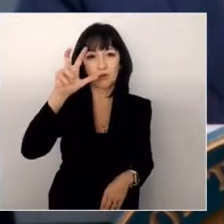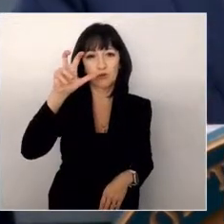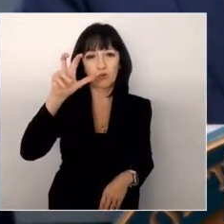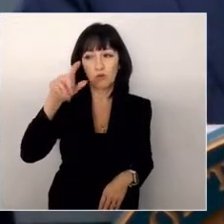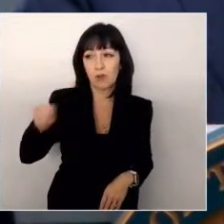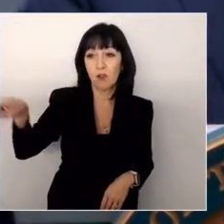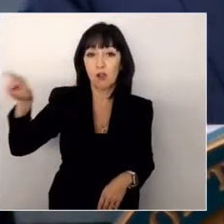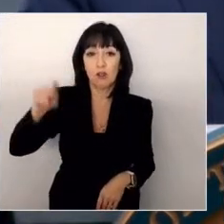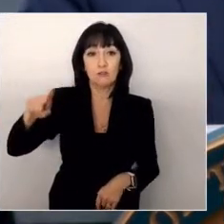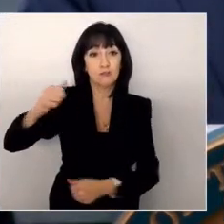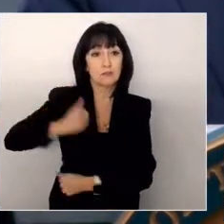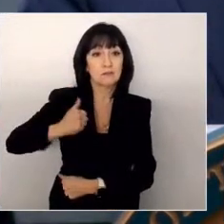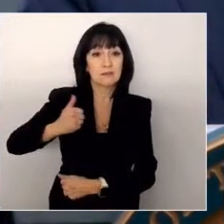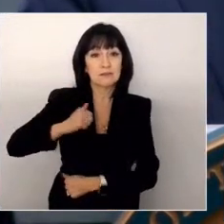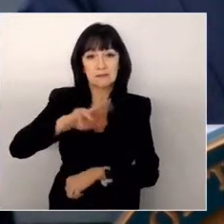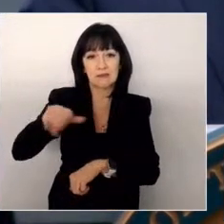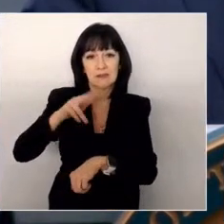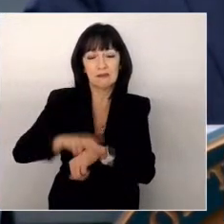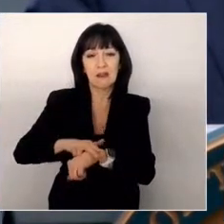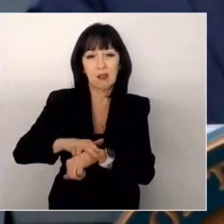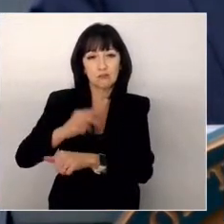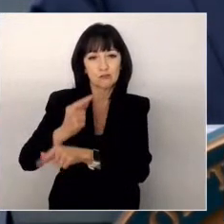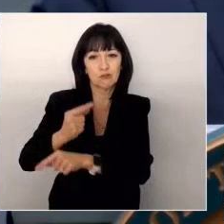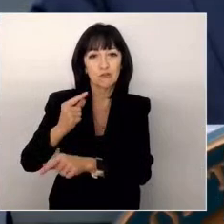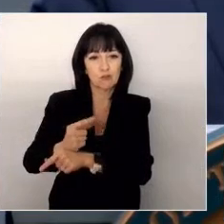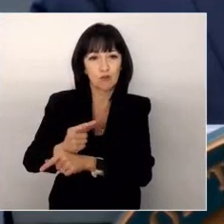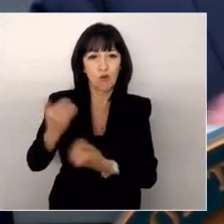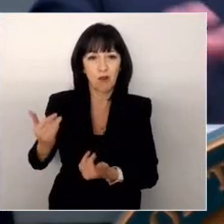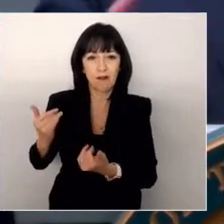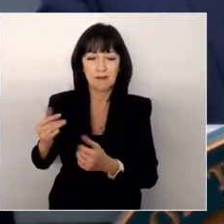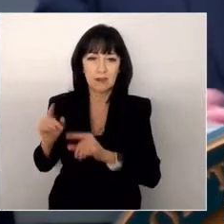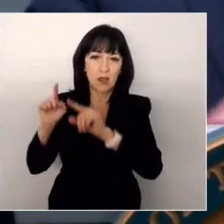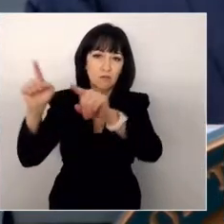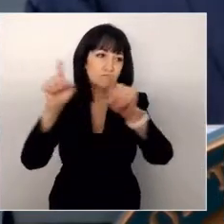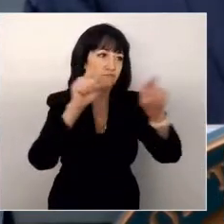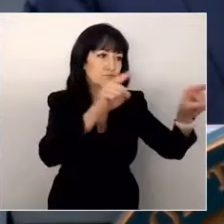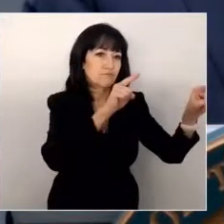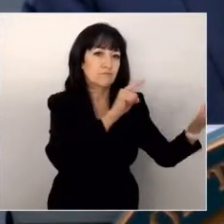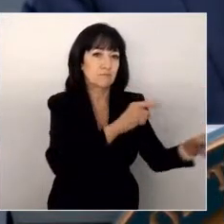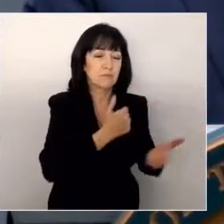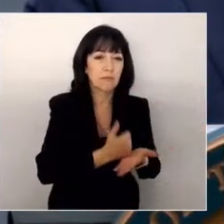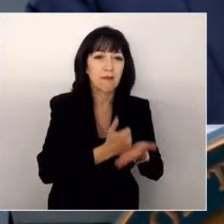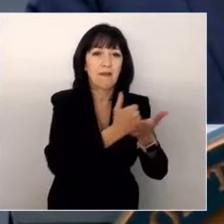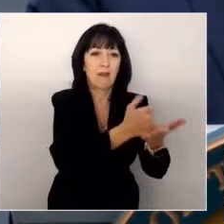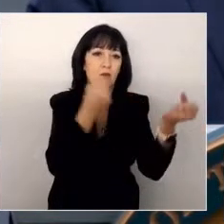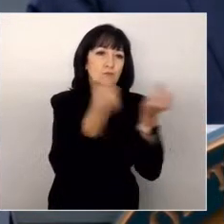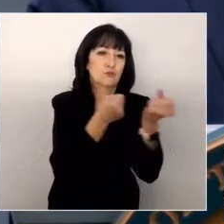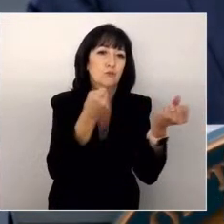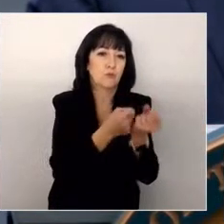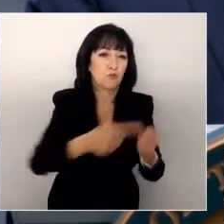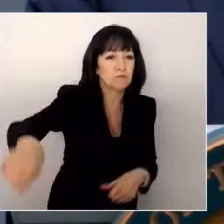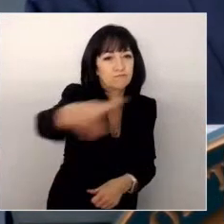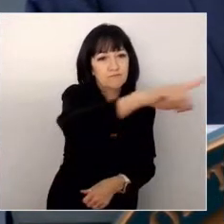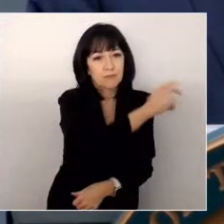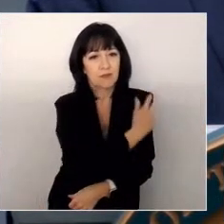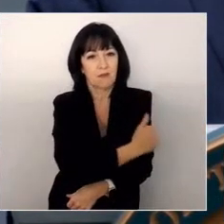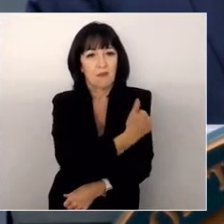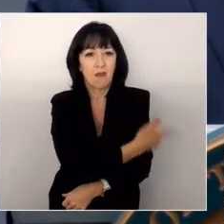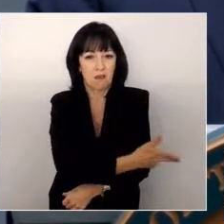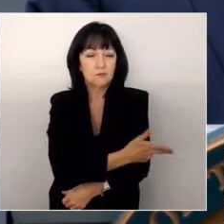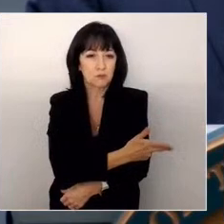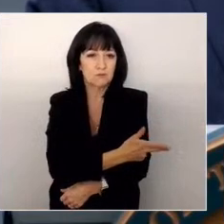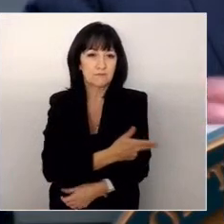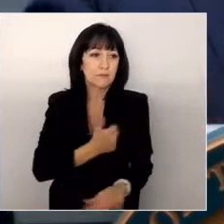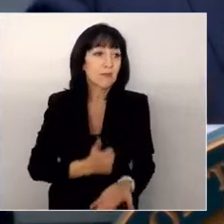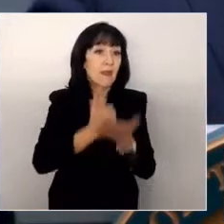now helping take pressure off of our hospitals and getting Delawareans tested and vaccinated. And I want to take